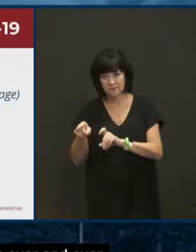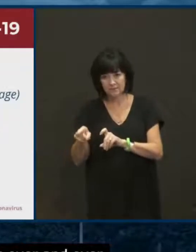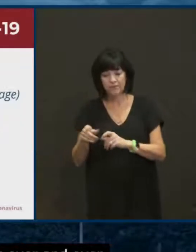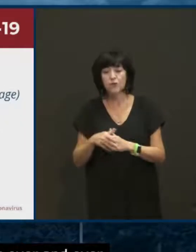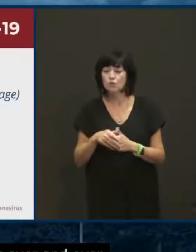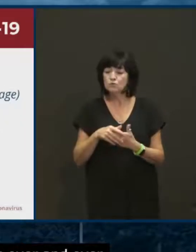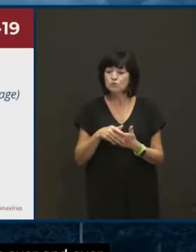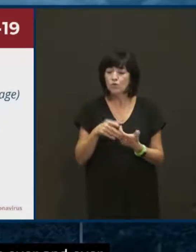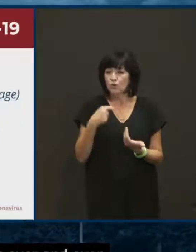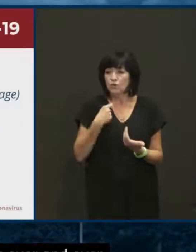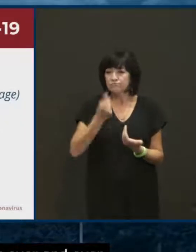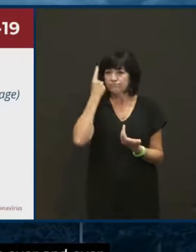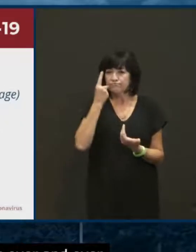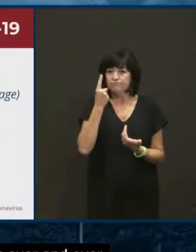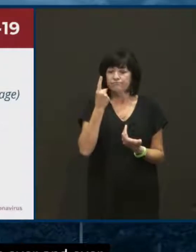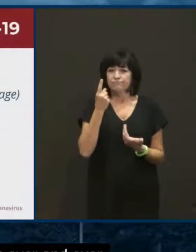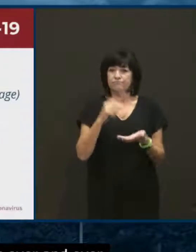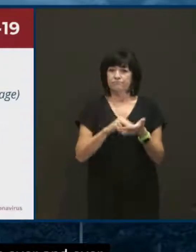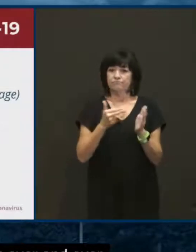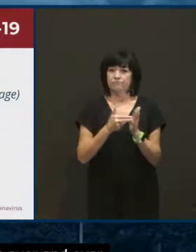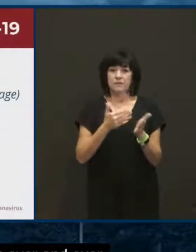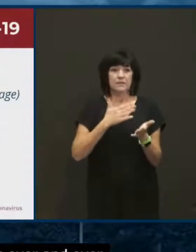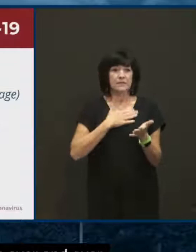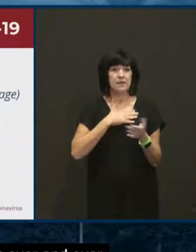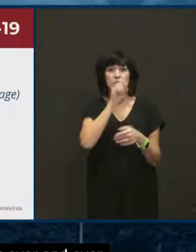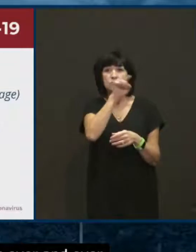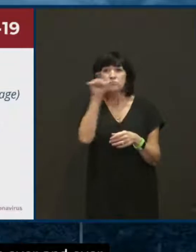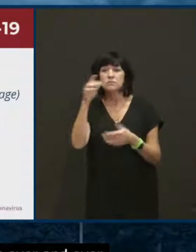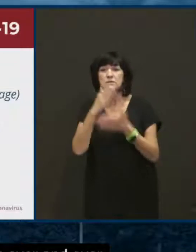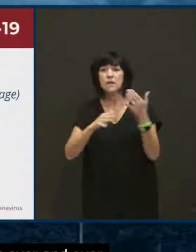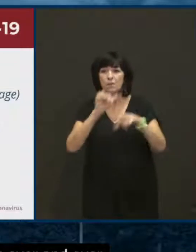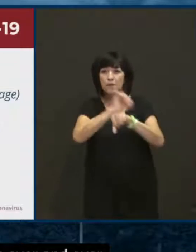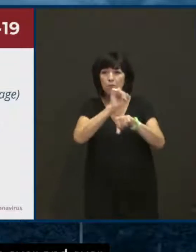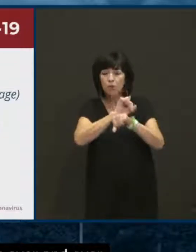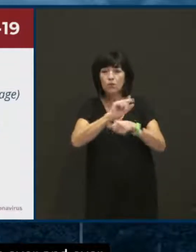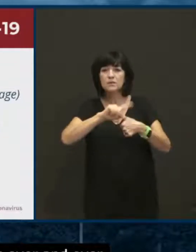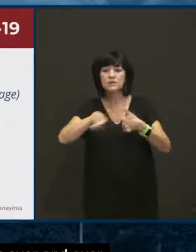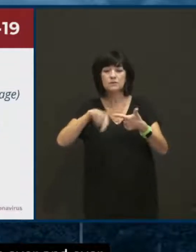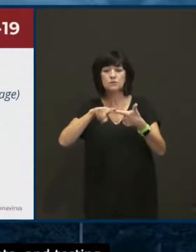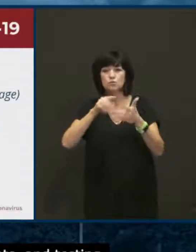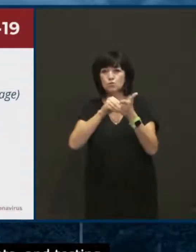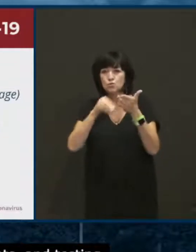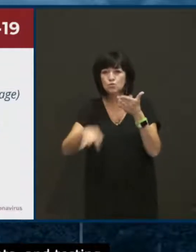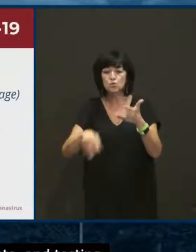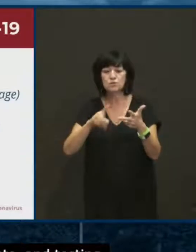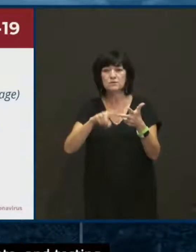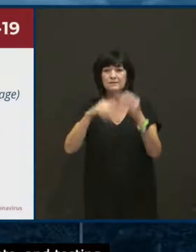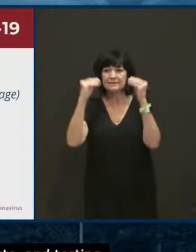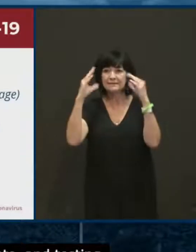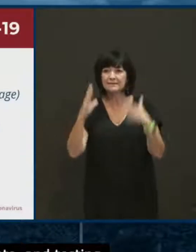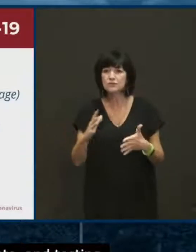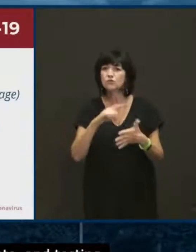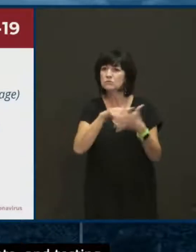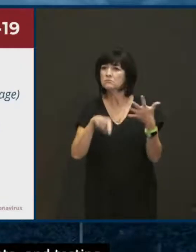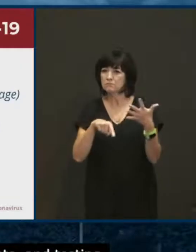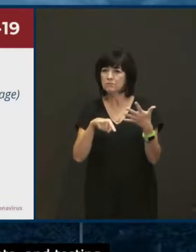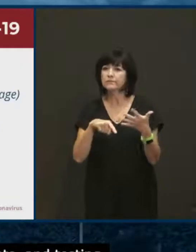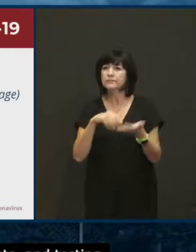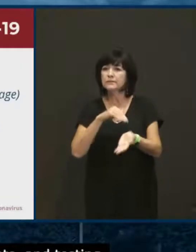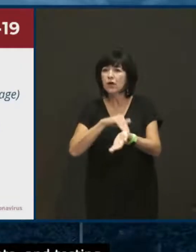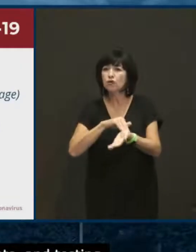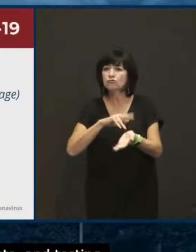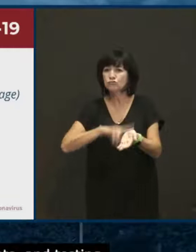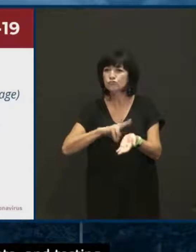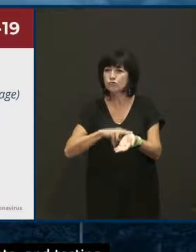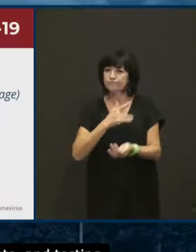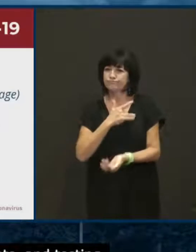and over again. We're testing employees over and over again, obviously for frontline workers. And so, and you'll see